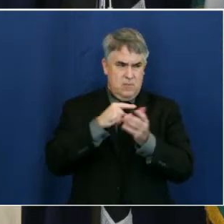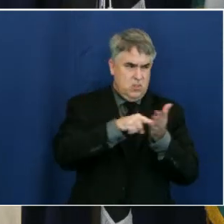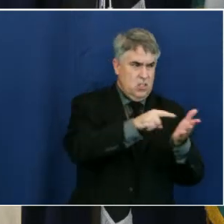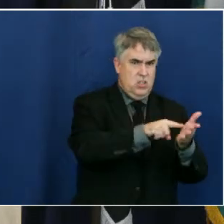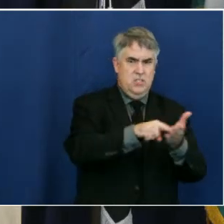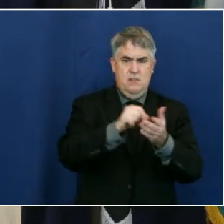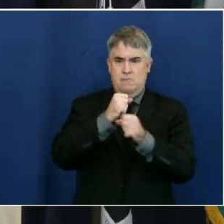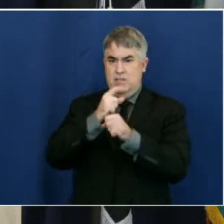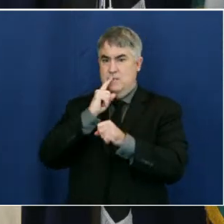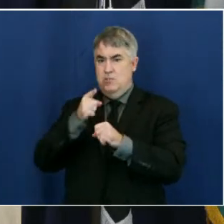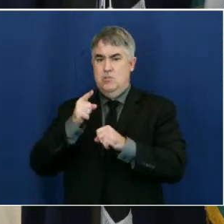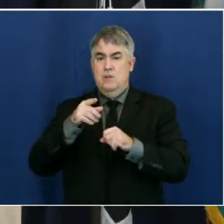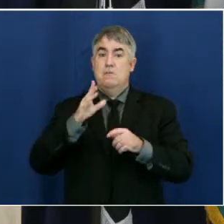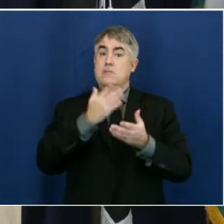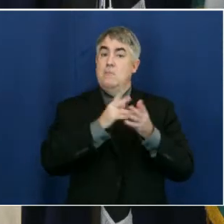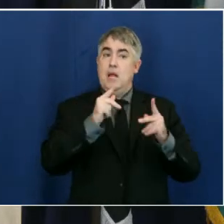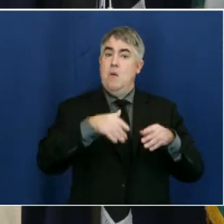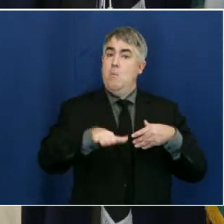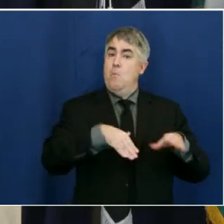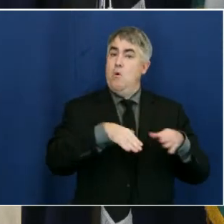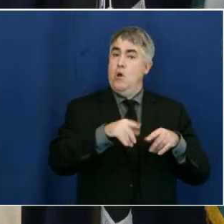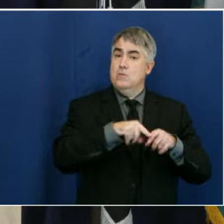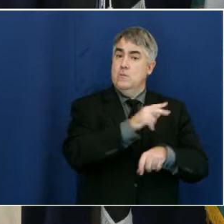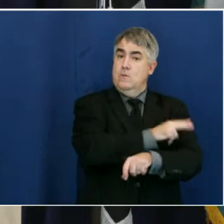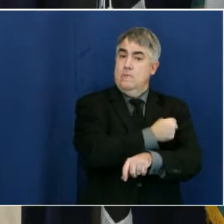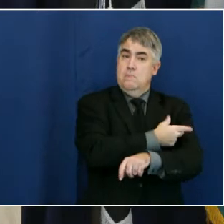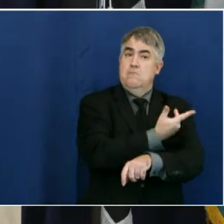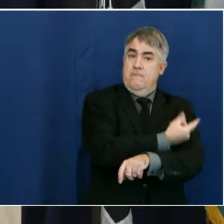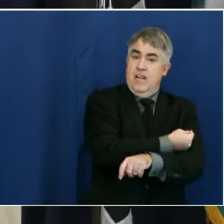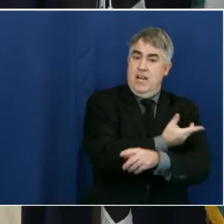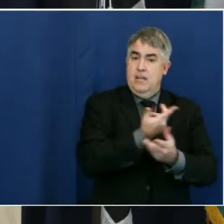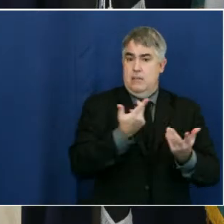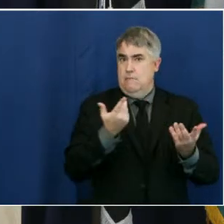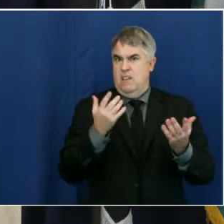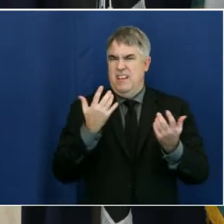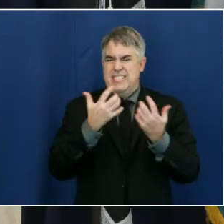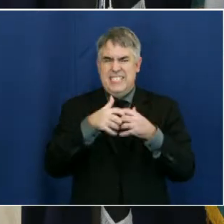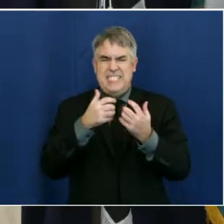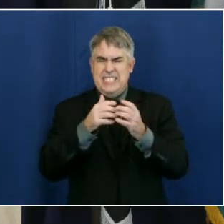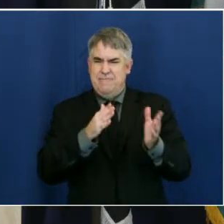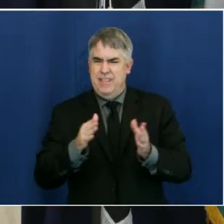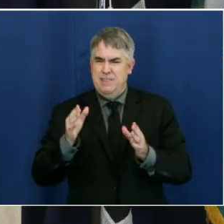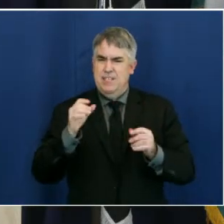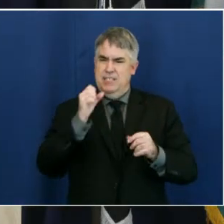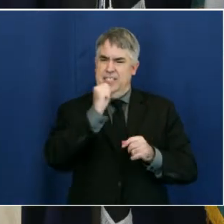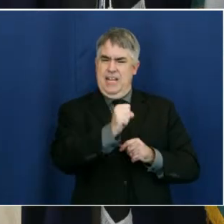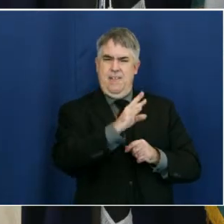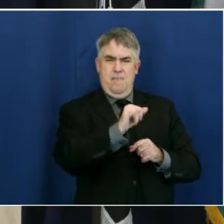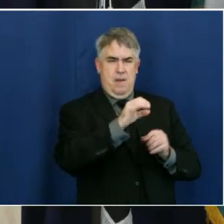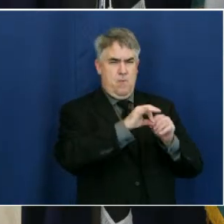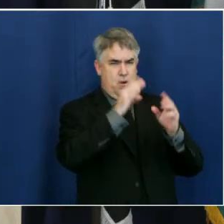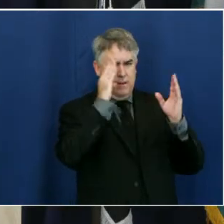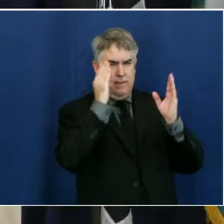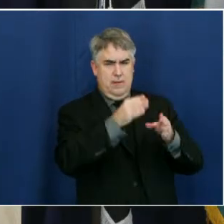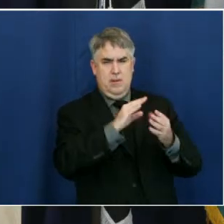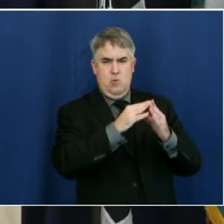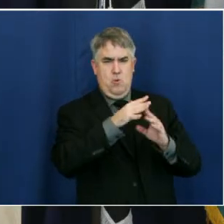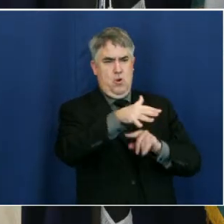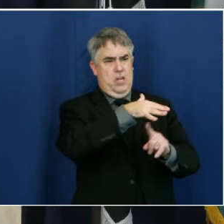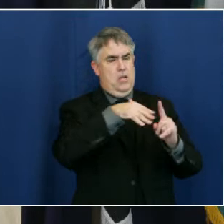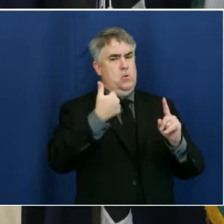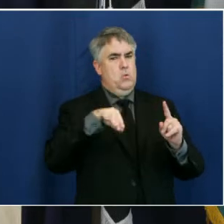to for the vaccines, which is really critical, particularly in the South Bay when many of our community members are using